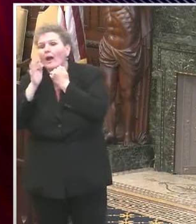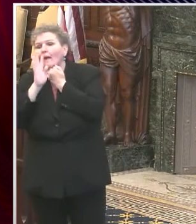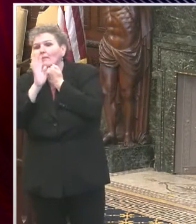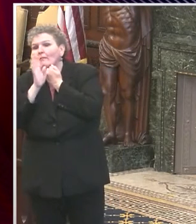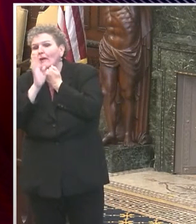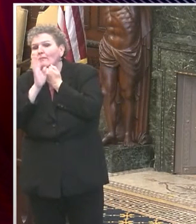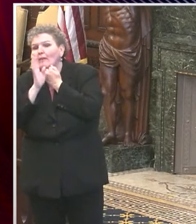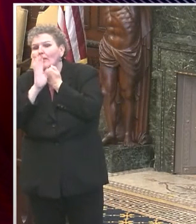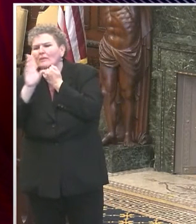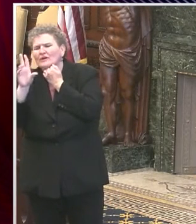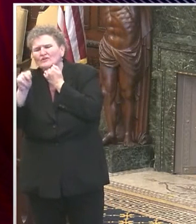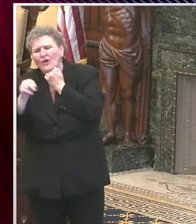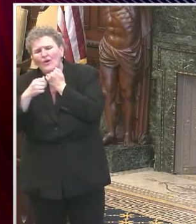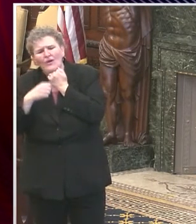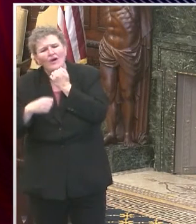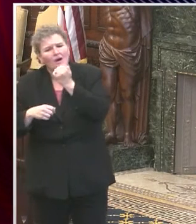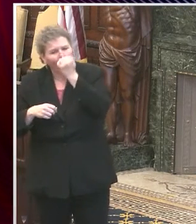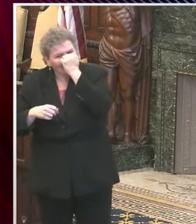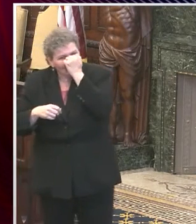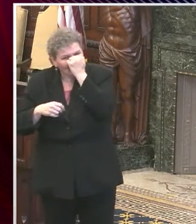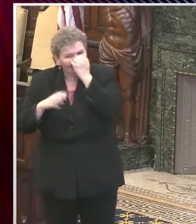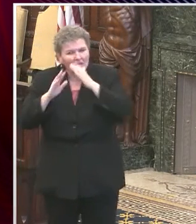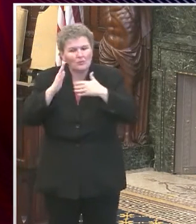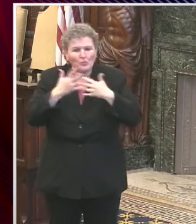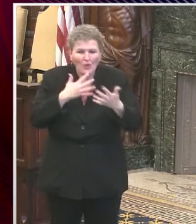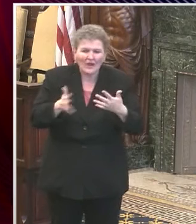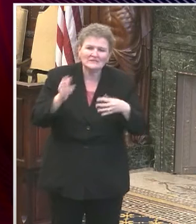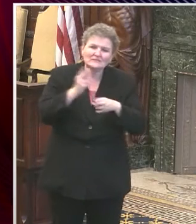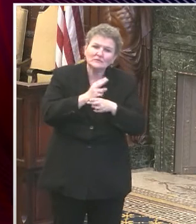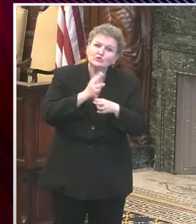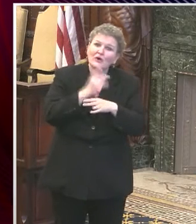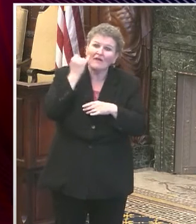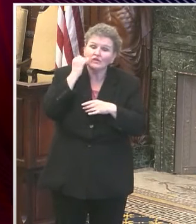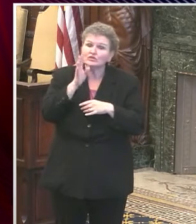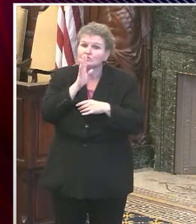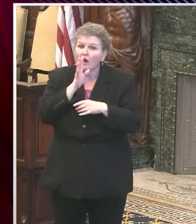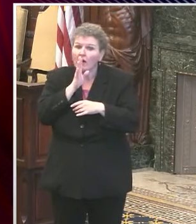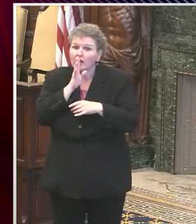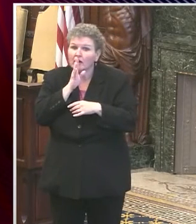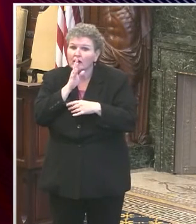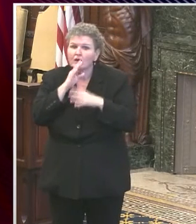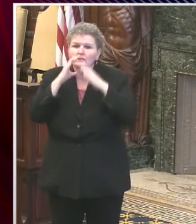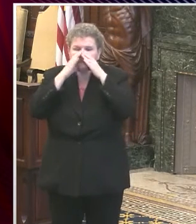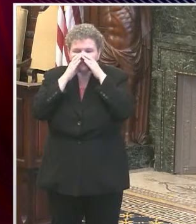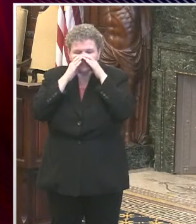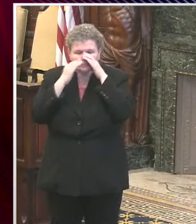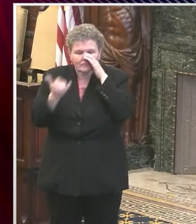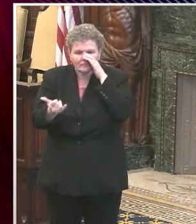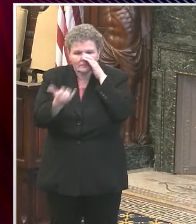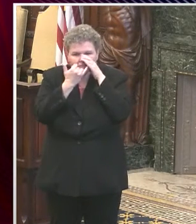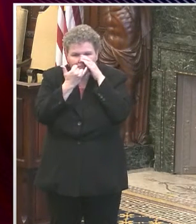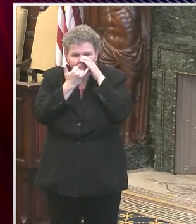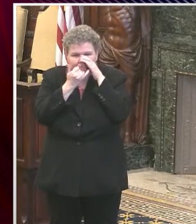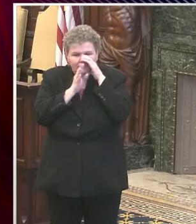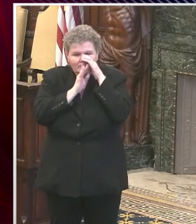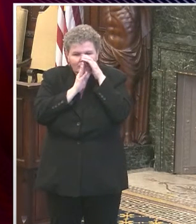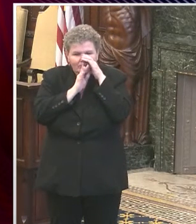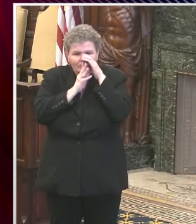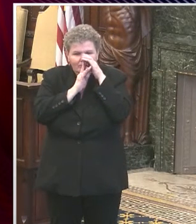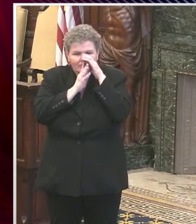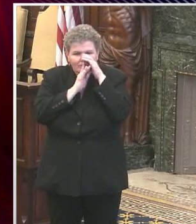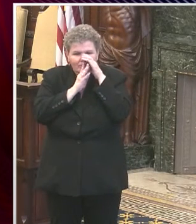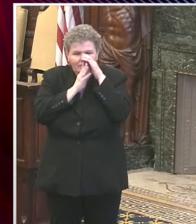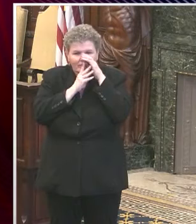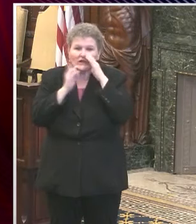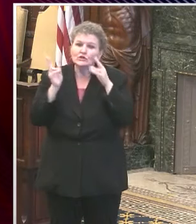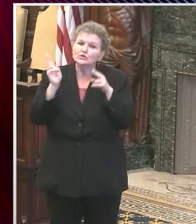mask. When should you wear a mask? Whenever you're indoors with people other than your household members, and whenever you're